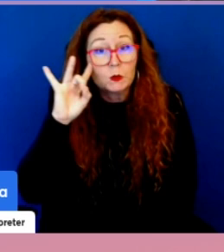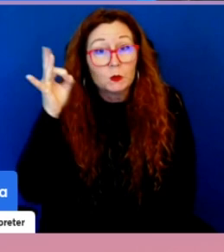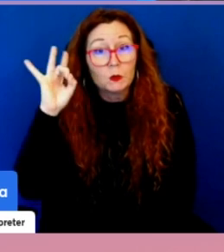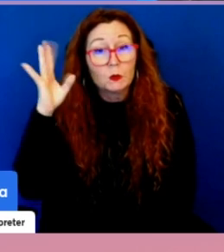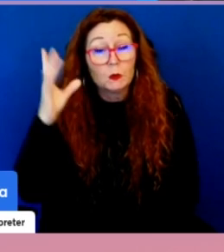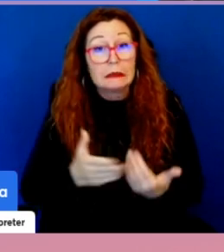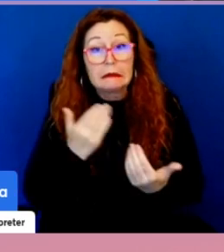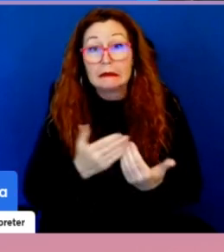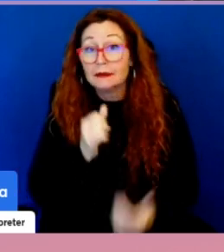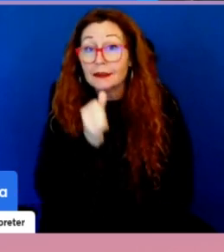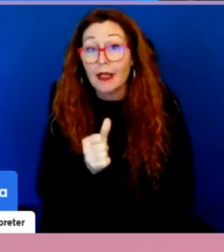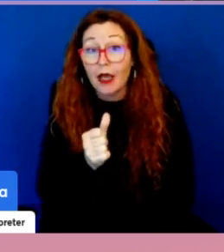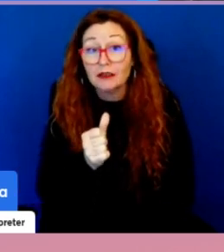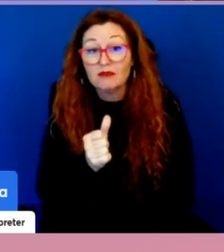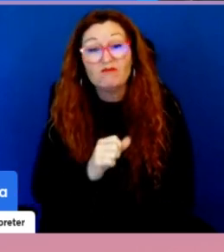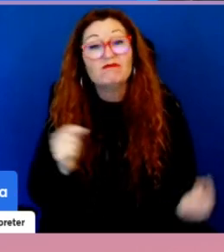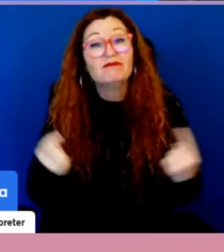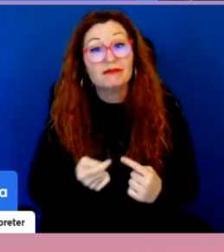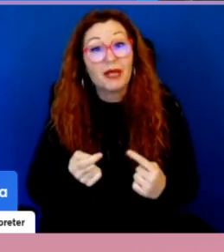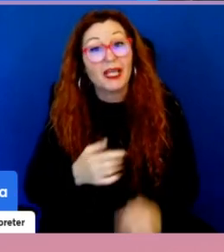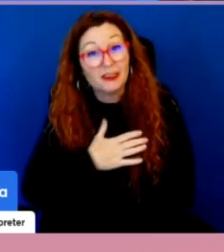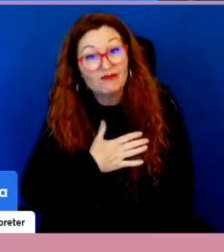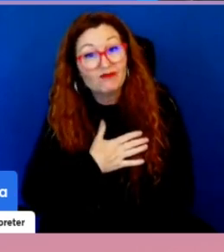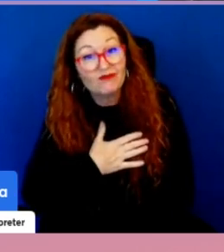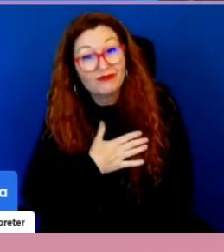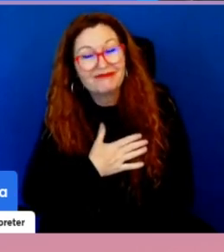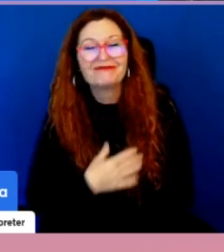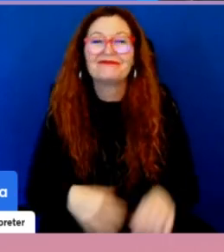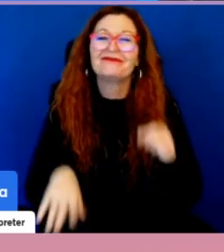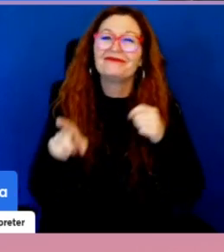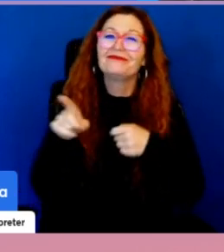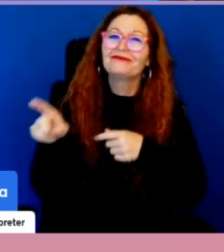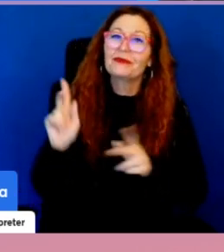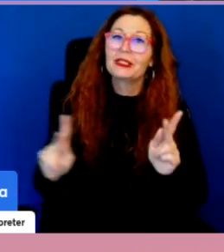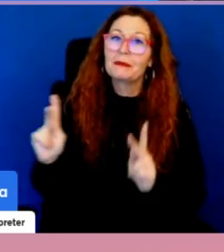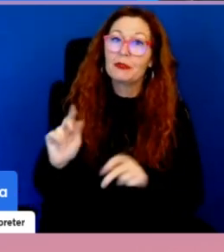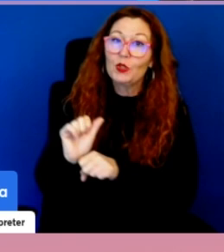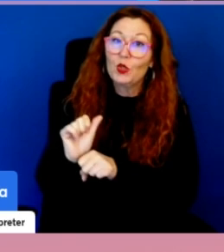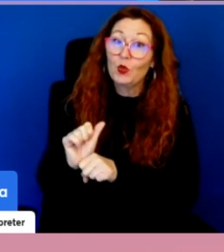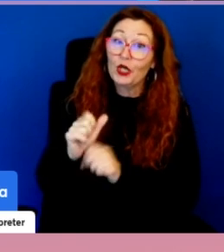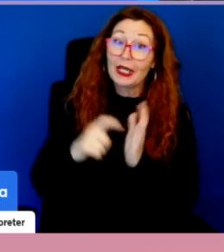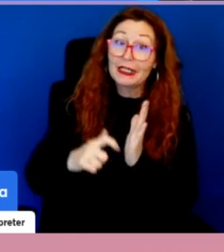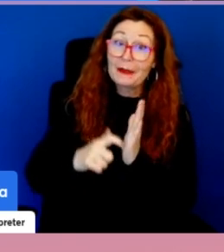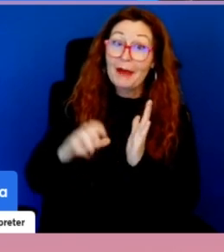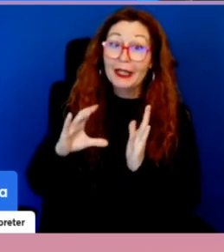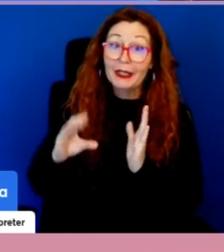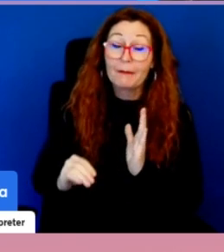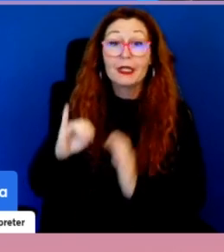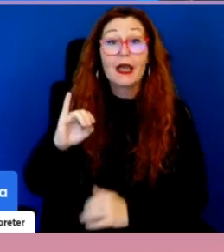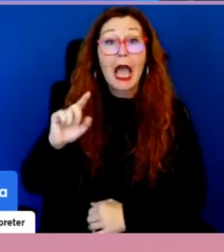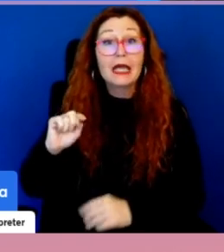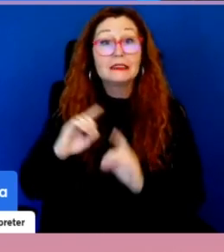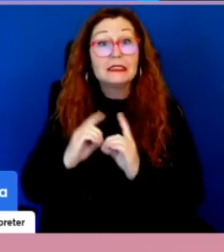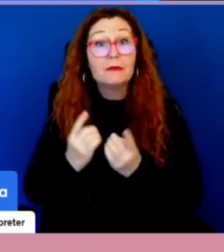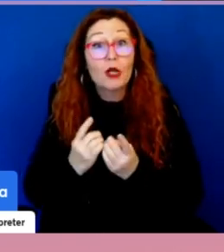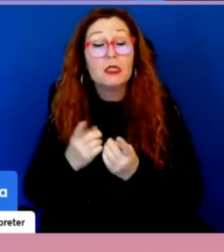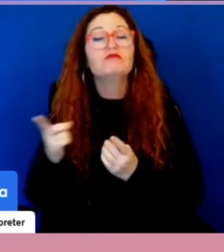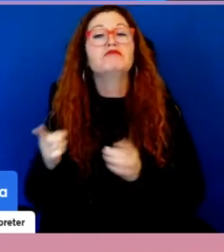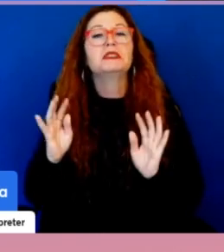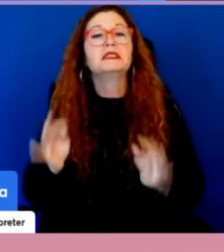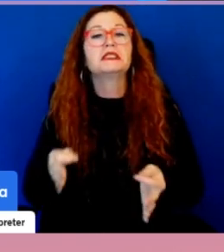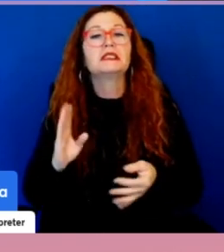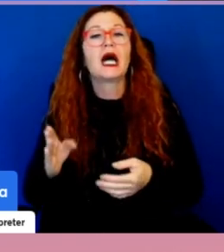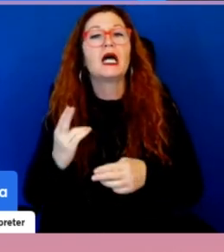good fellows working in the IT department down at Little Big Mining Company, they've decided they're going to leverage the